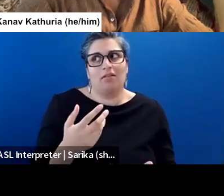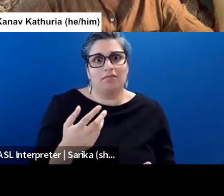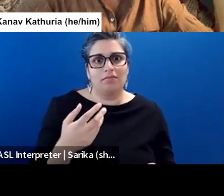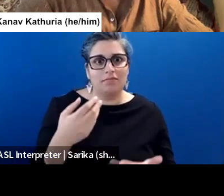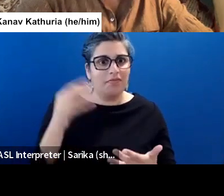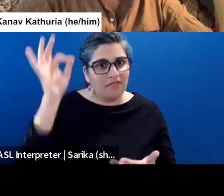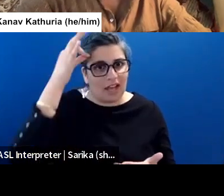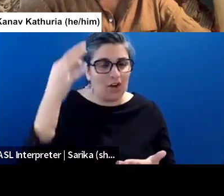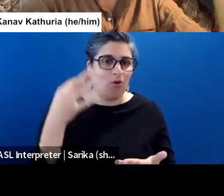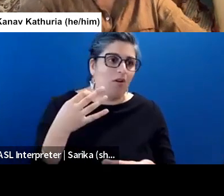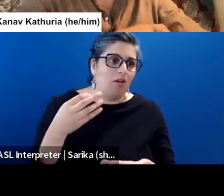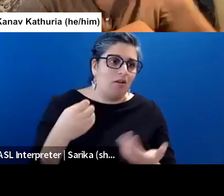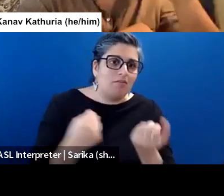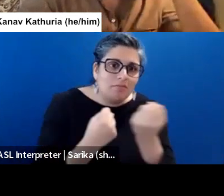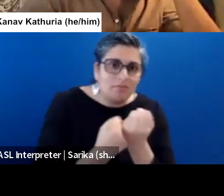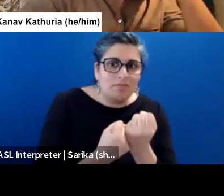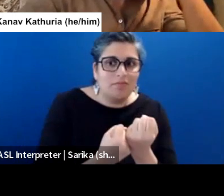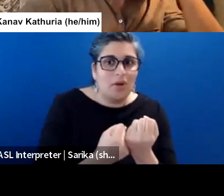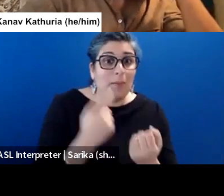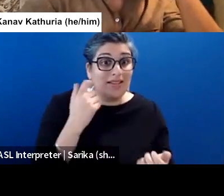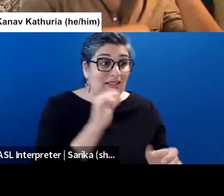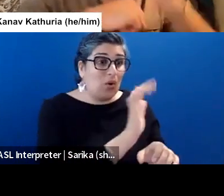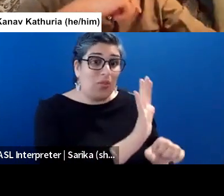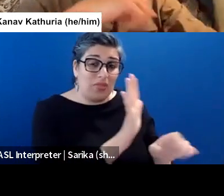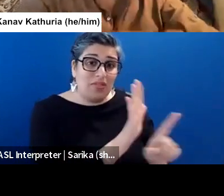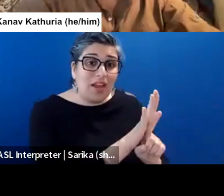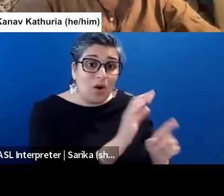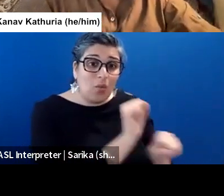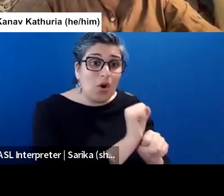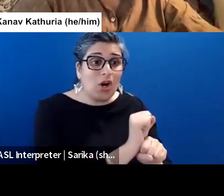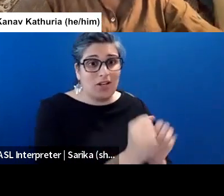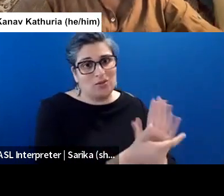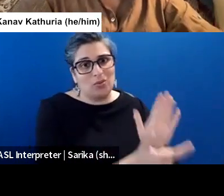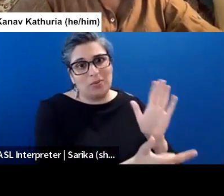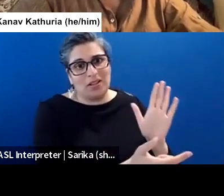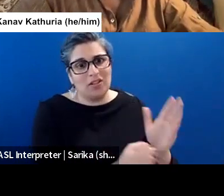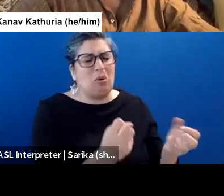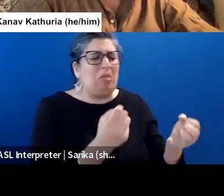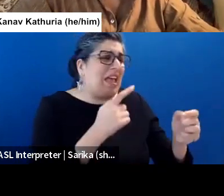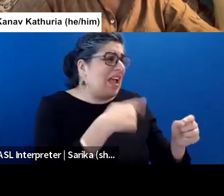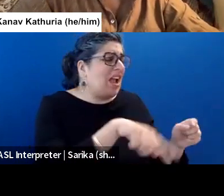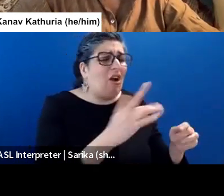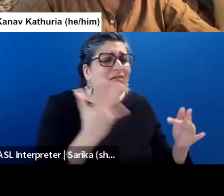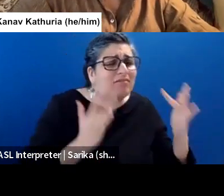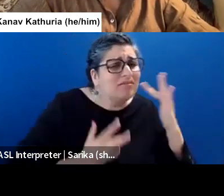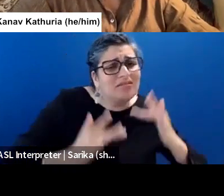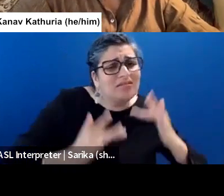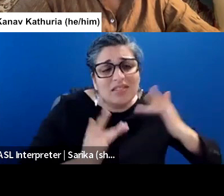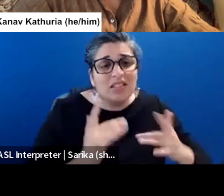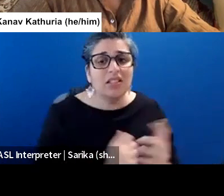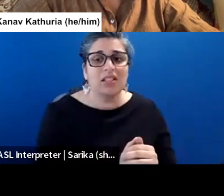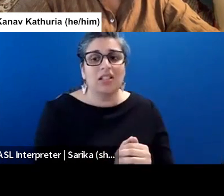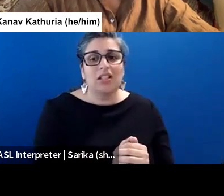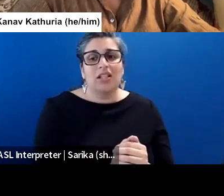So a lot of our sex worker communities in particular were really, really struggling. Some were able to transition to cam work, but, you know, not